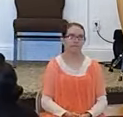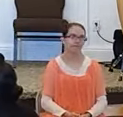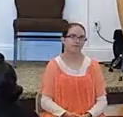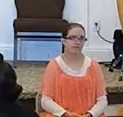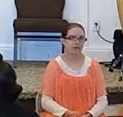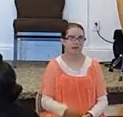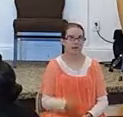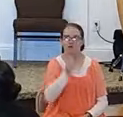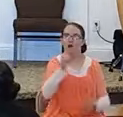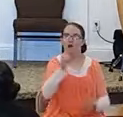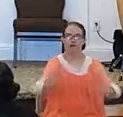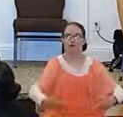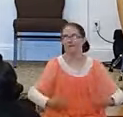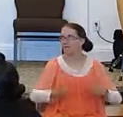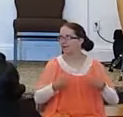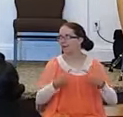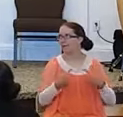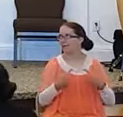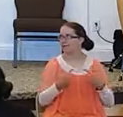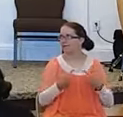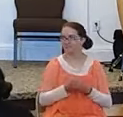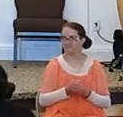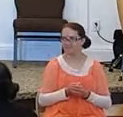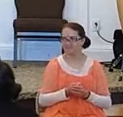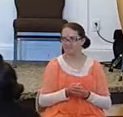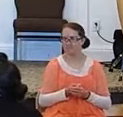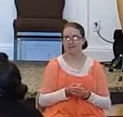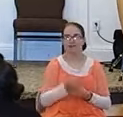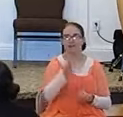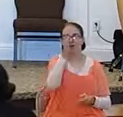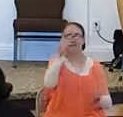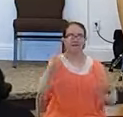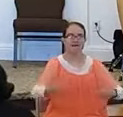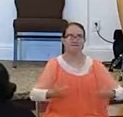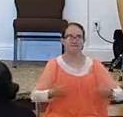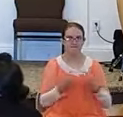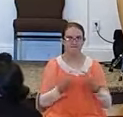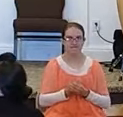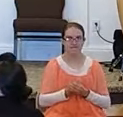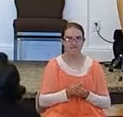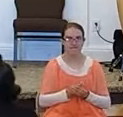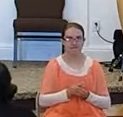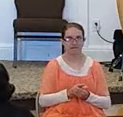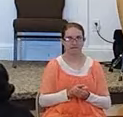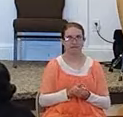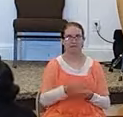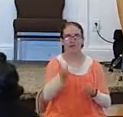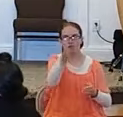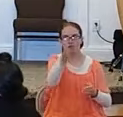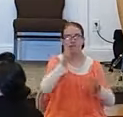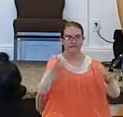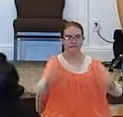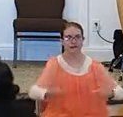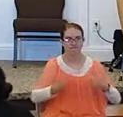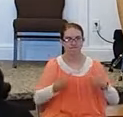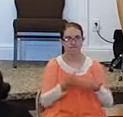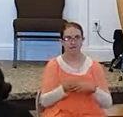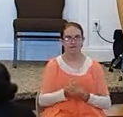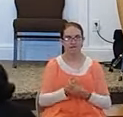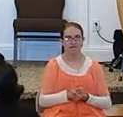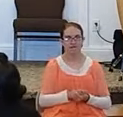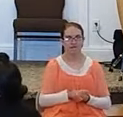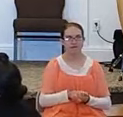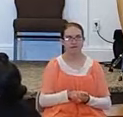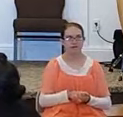But that ain't life. Ooh, he's the life. Yeah. Oh, I said he's the life. Amen.